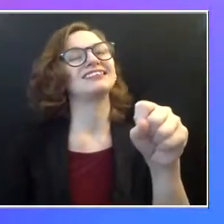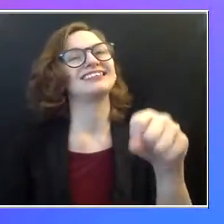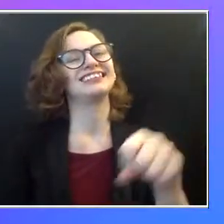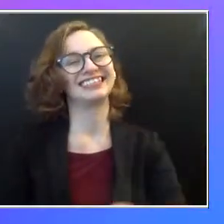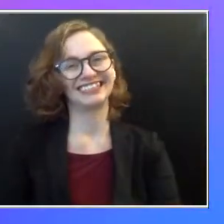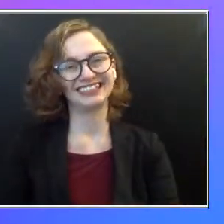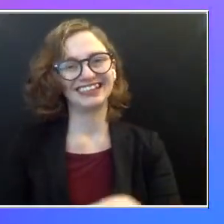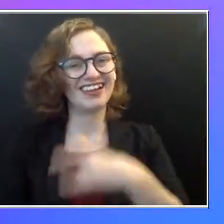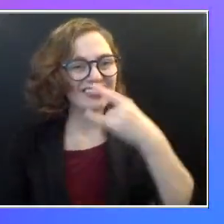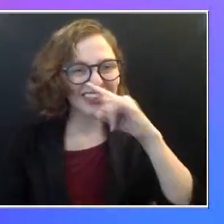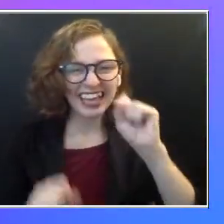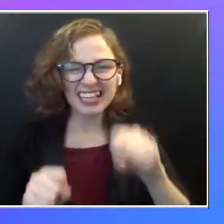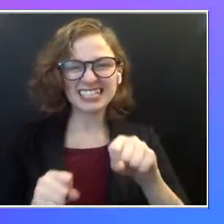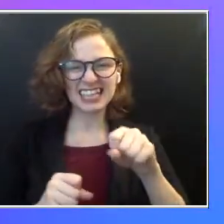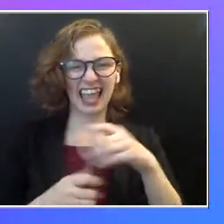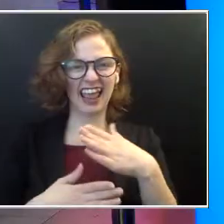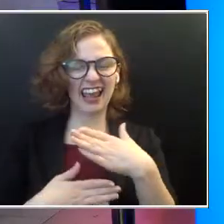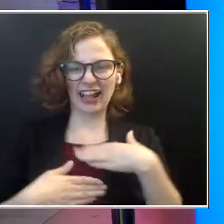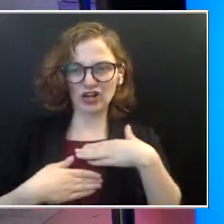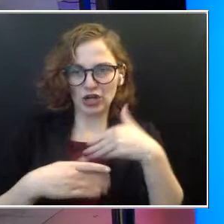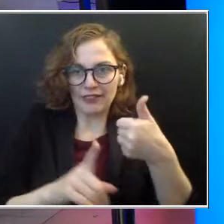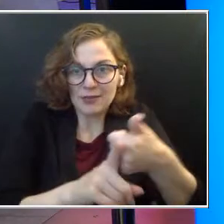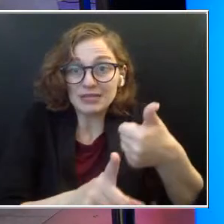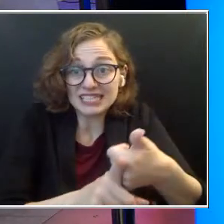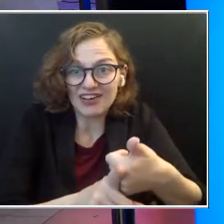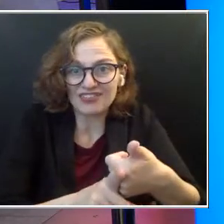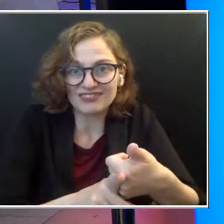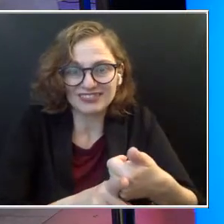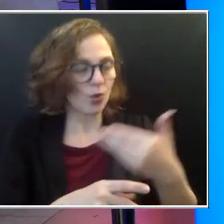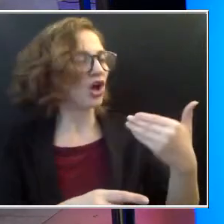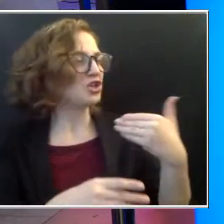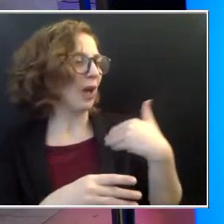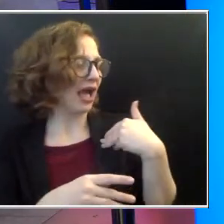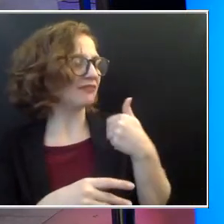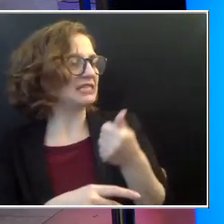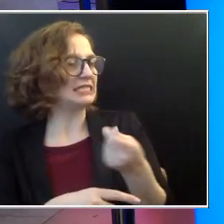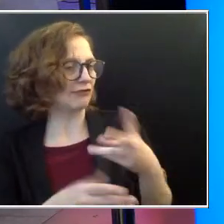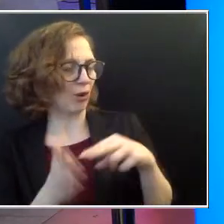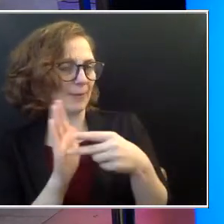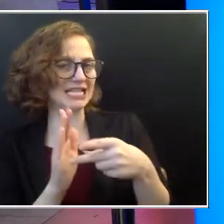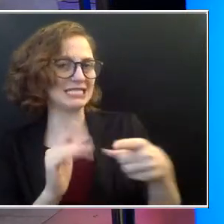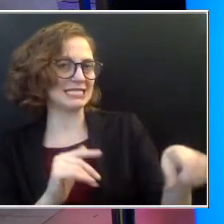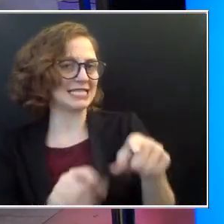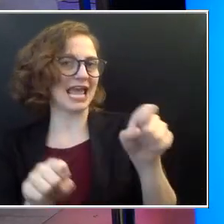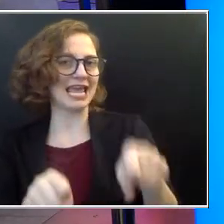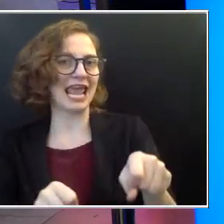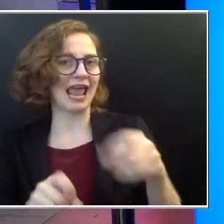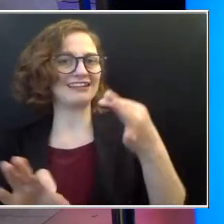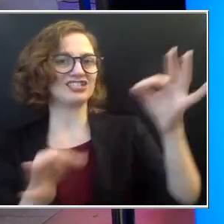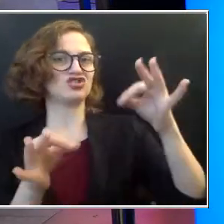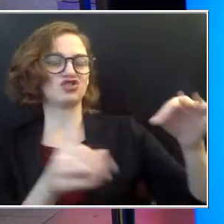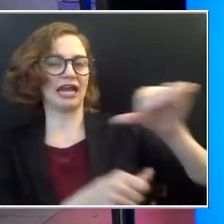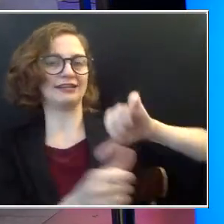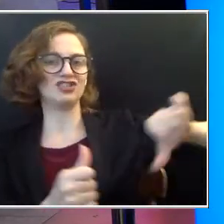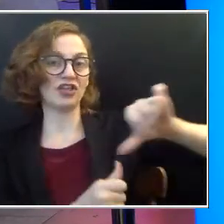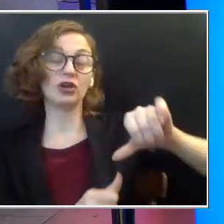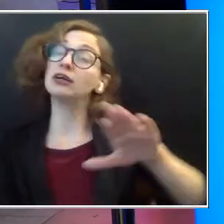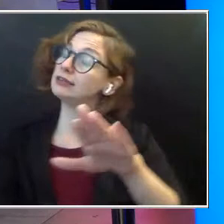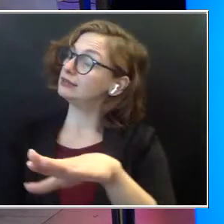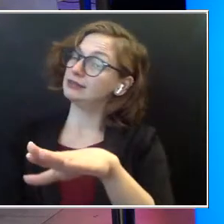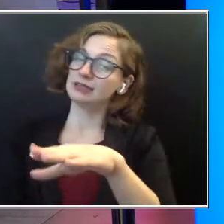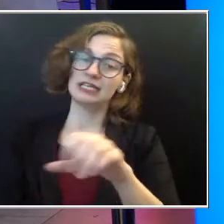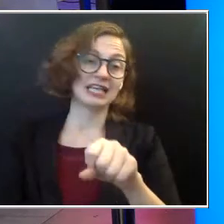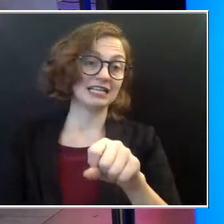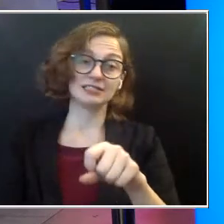themselves. Wait, well, you have more than one, so they get to kind of distract each other. Yeah, word to the wise, have more than one. Yeah. Wait,